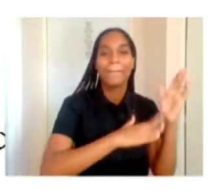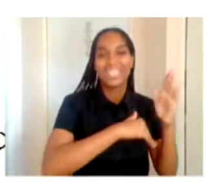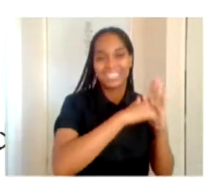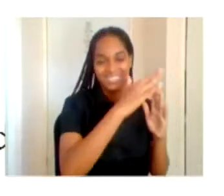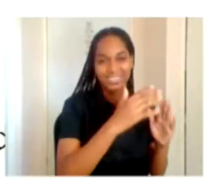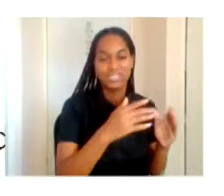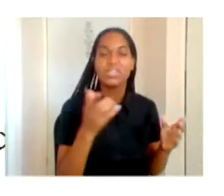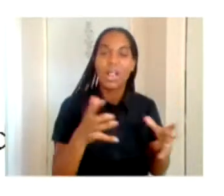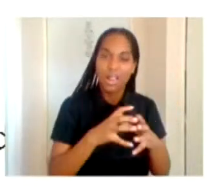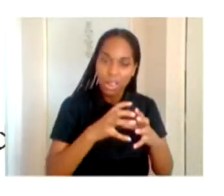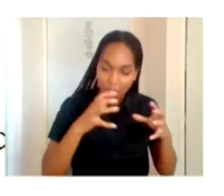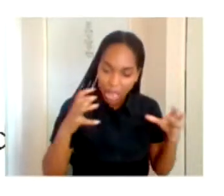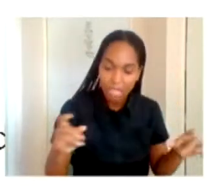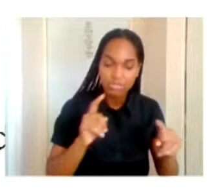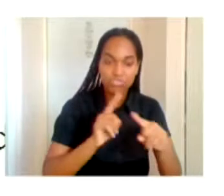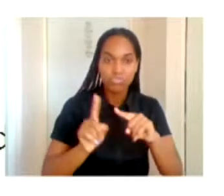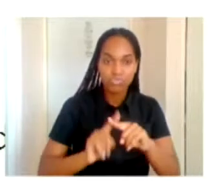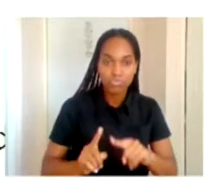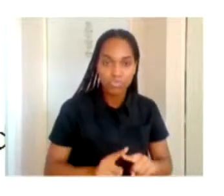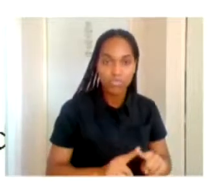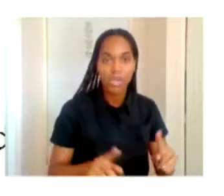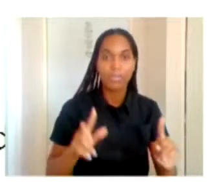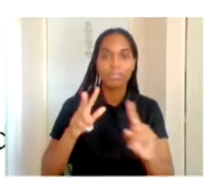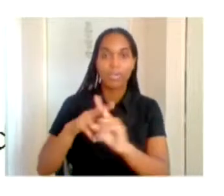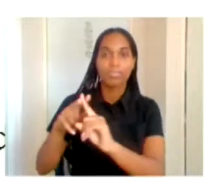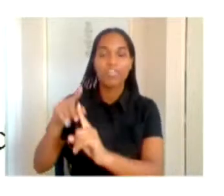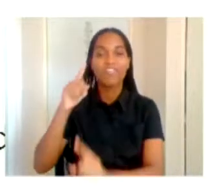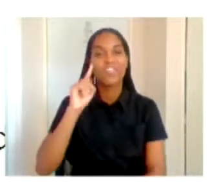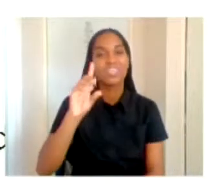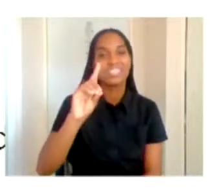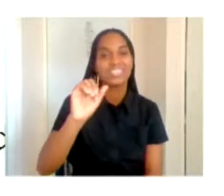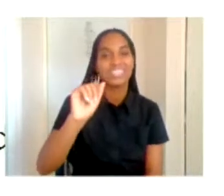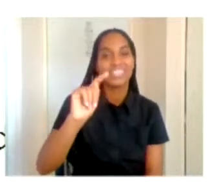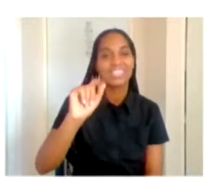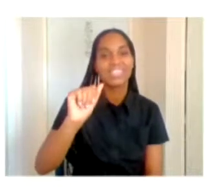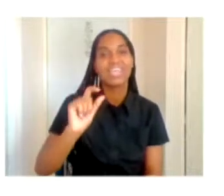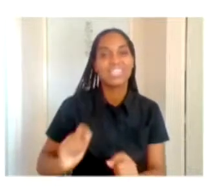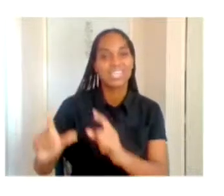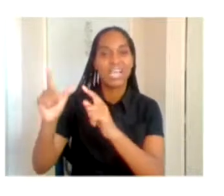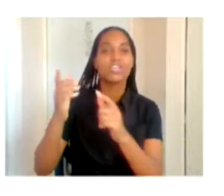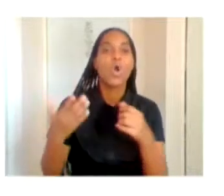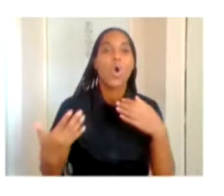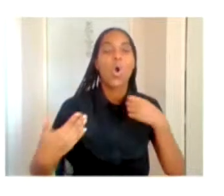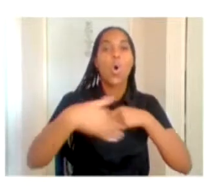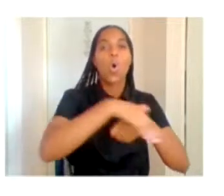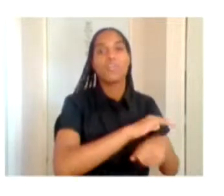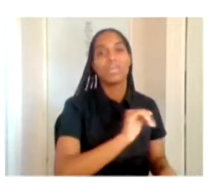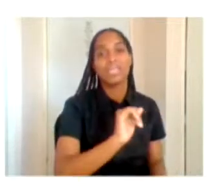lot of different applications out there for data casting over ATSC3.